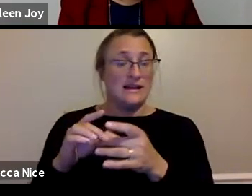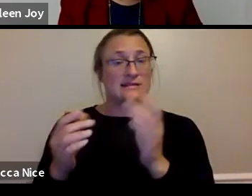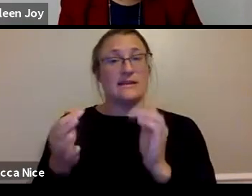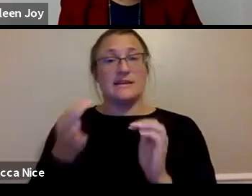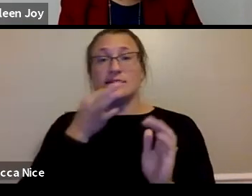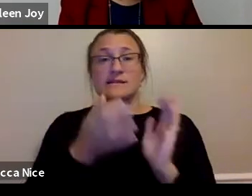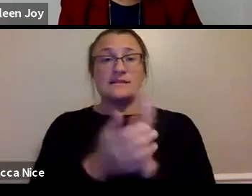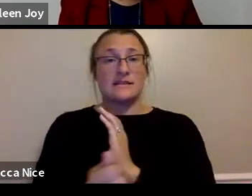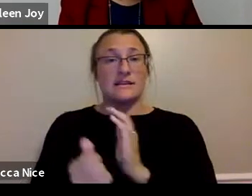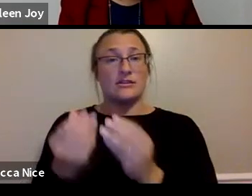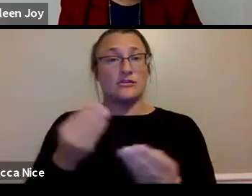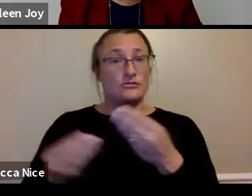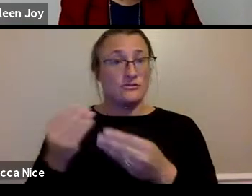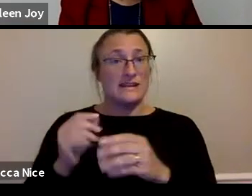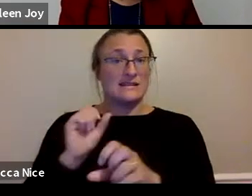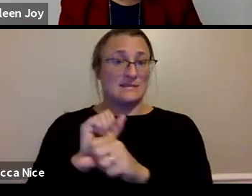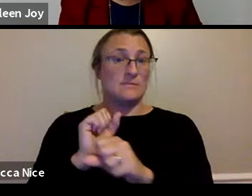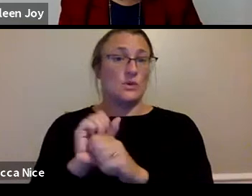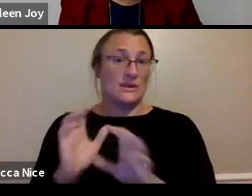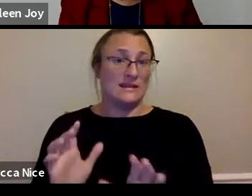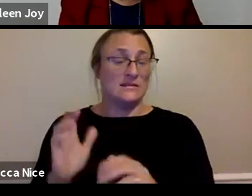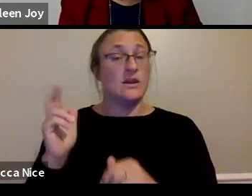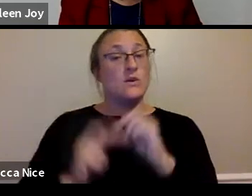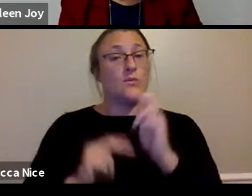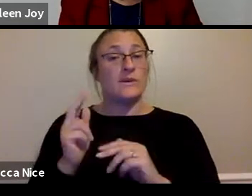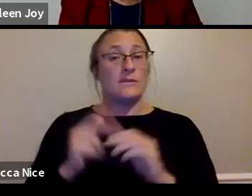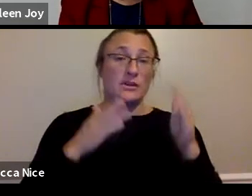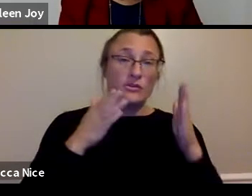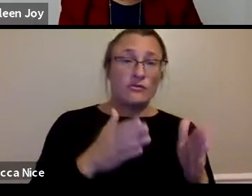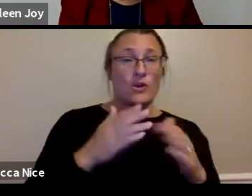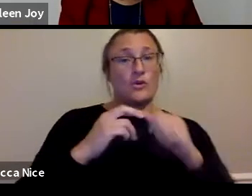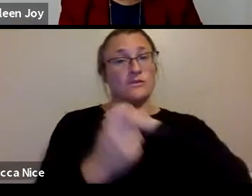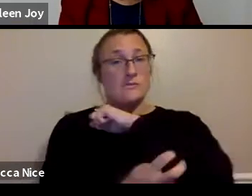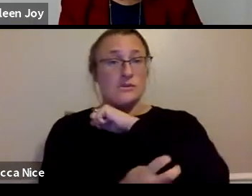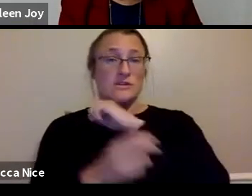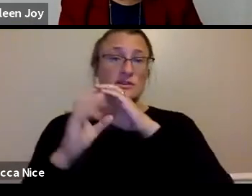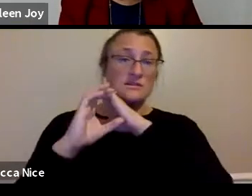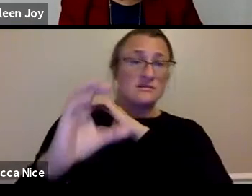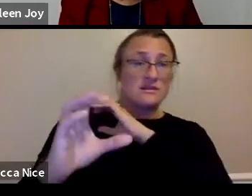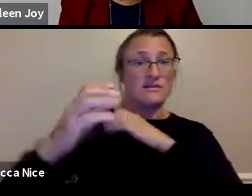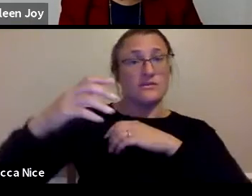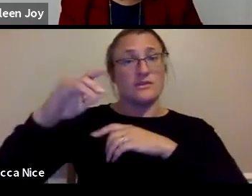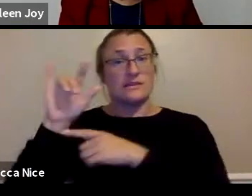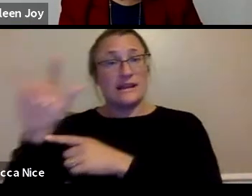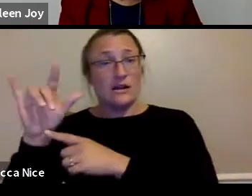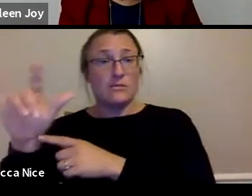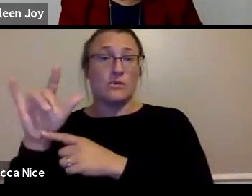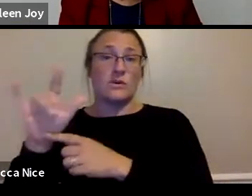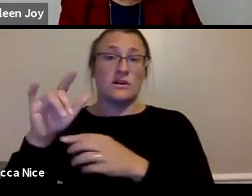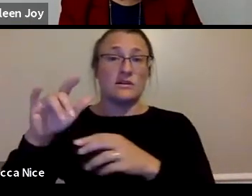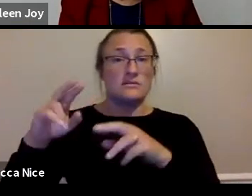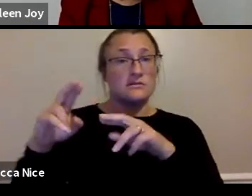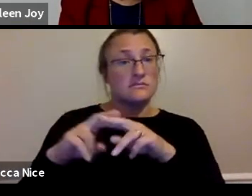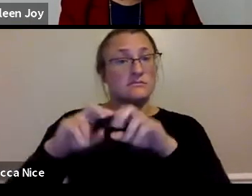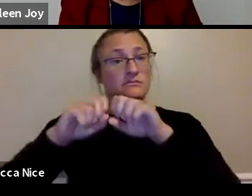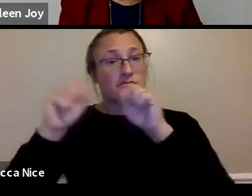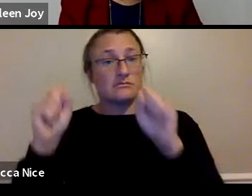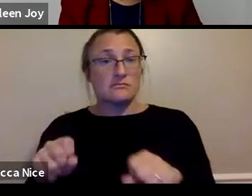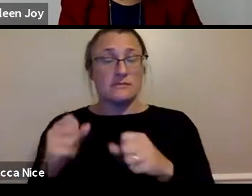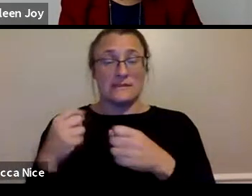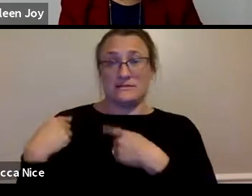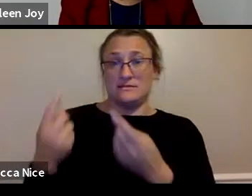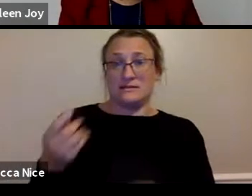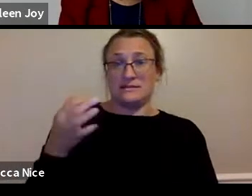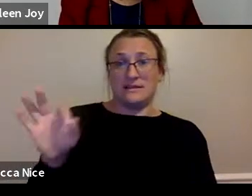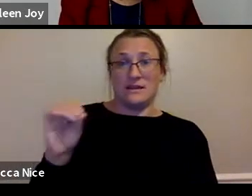and professionals build New York's roads, bridges, tunnels, airports, rail and transit systems since 1909. We